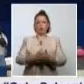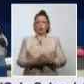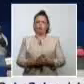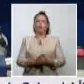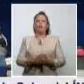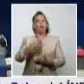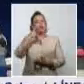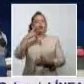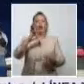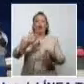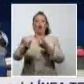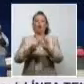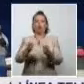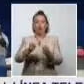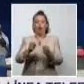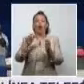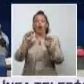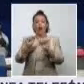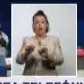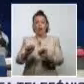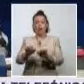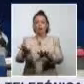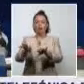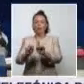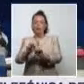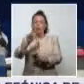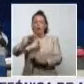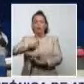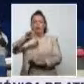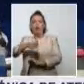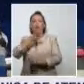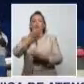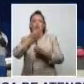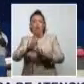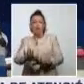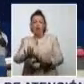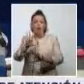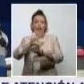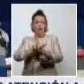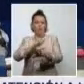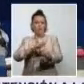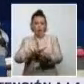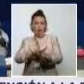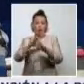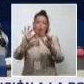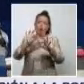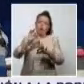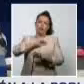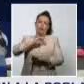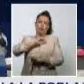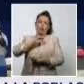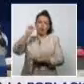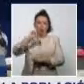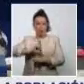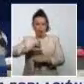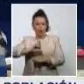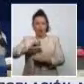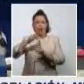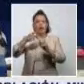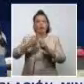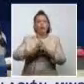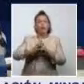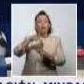detectan personas sospechosas. To detect the presence of COVID-19, yesterday our laboratories